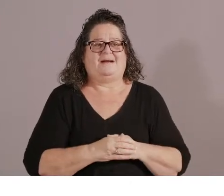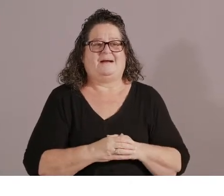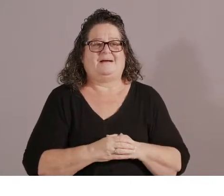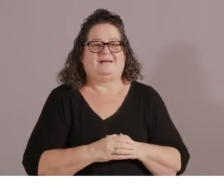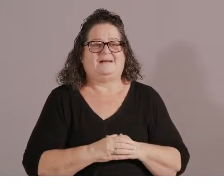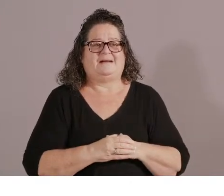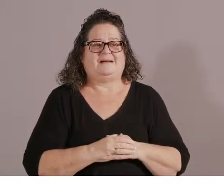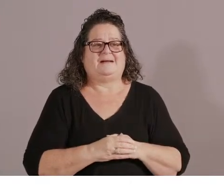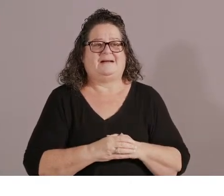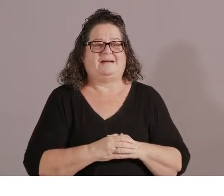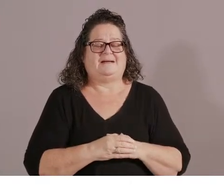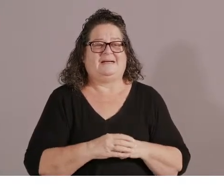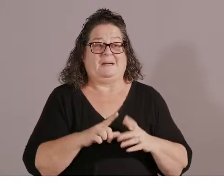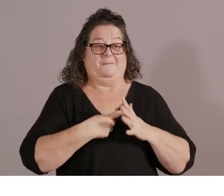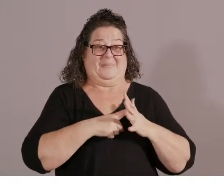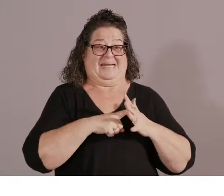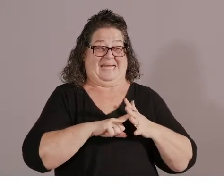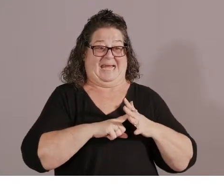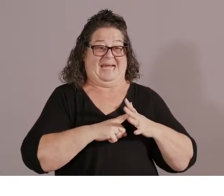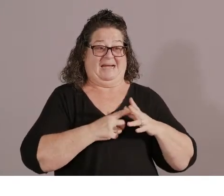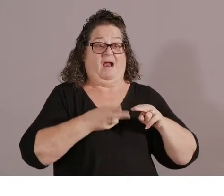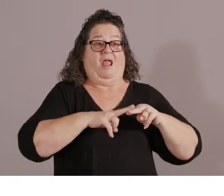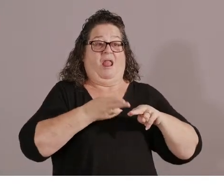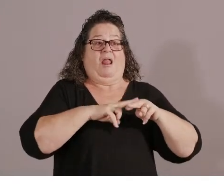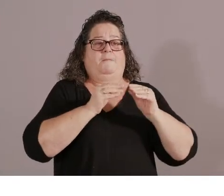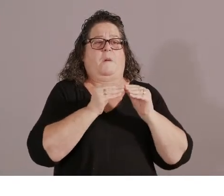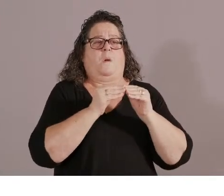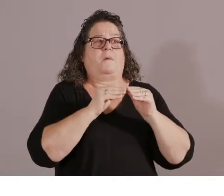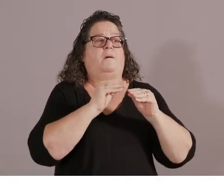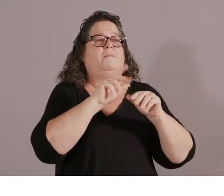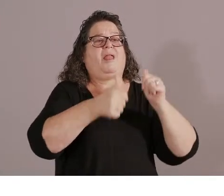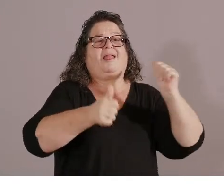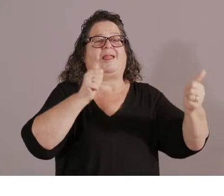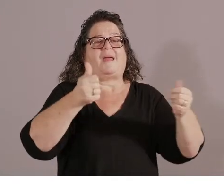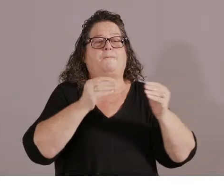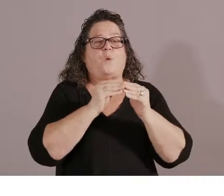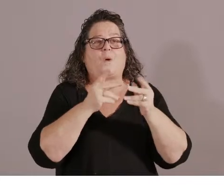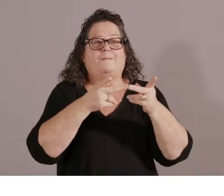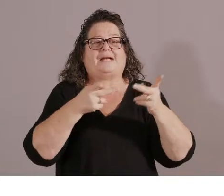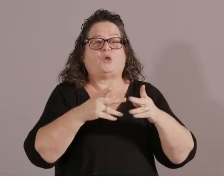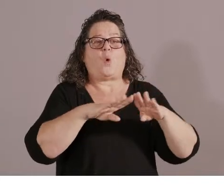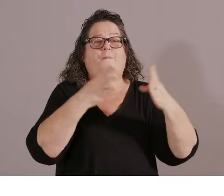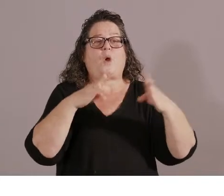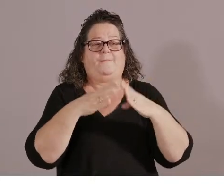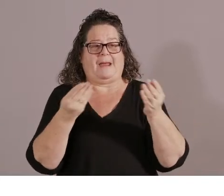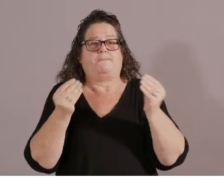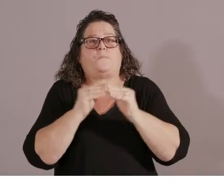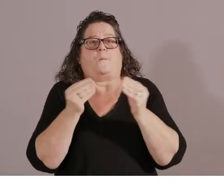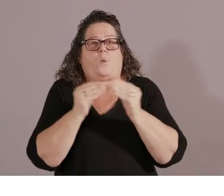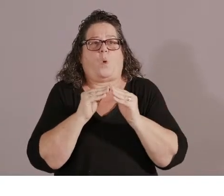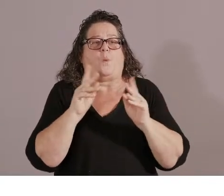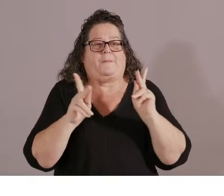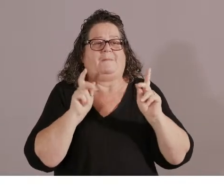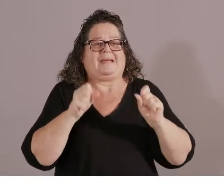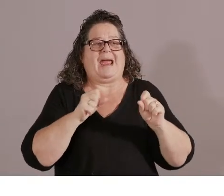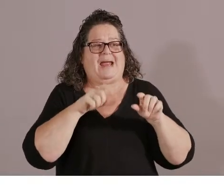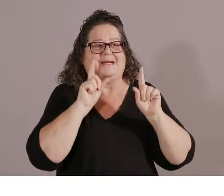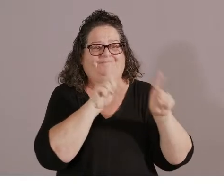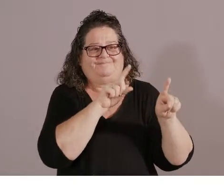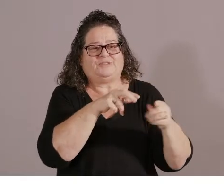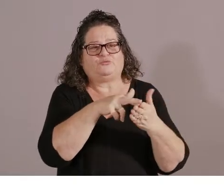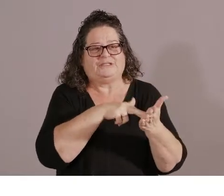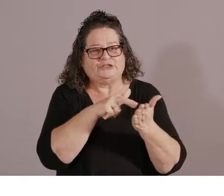And as we add more and more sites, more and more Arizonans will be able to be vaccinated in Arizona.